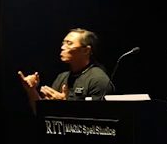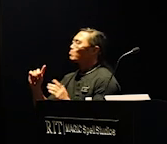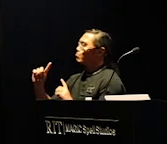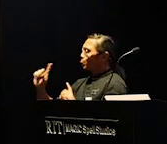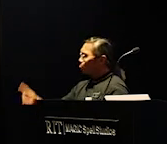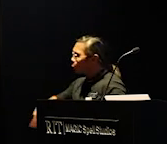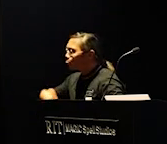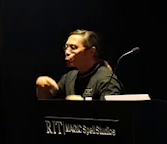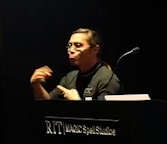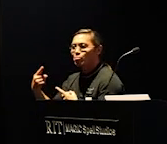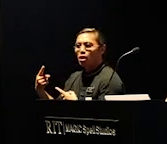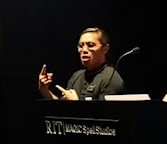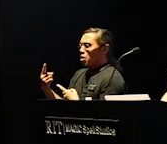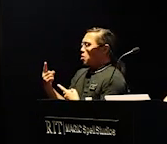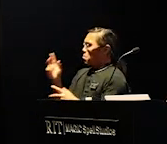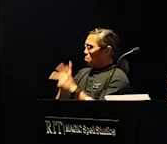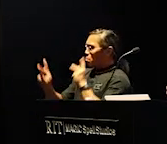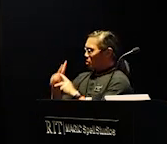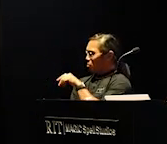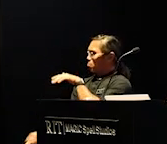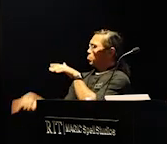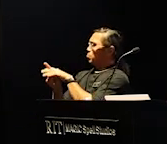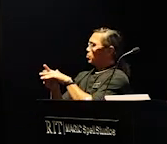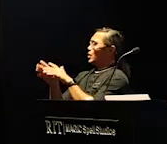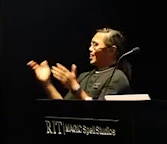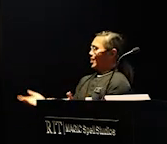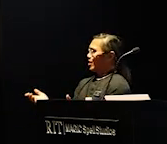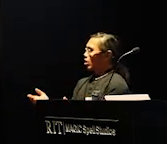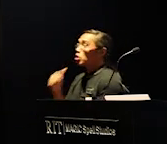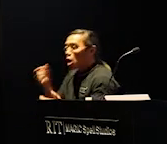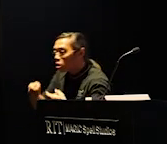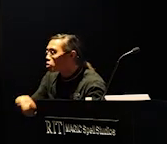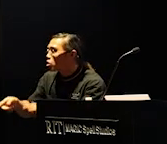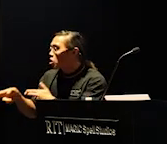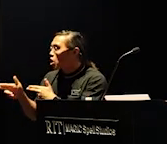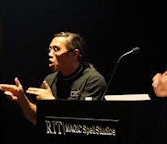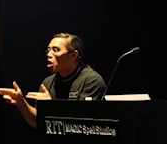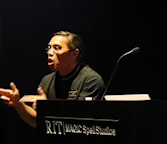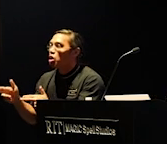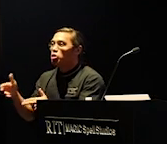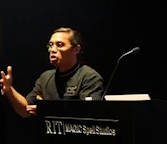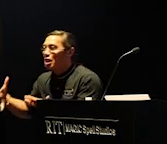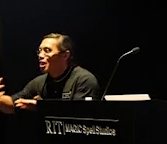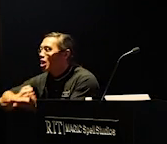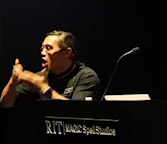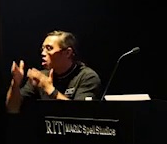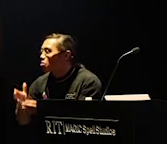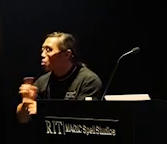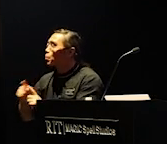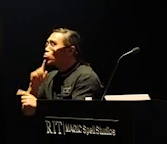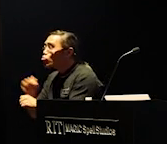whenever the first one started to now, 90% of the time we were hunter-gatherers. And if you think about like what we've done over the